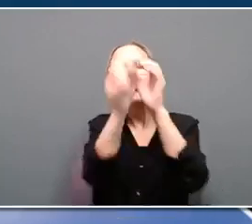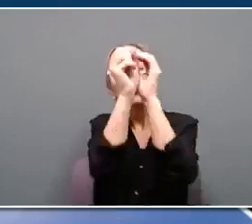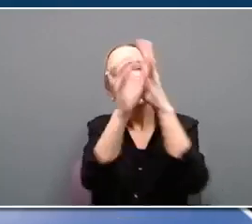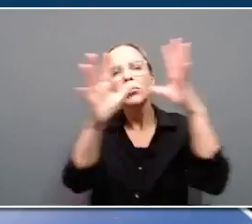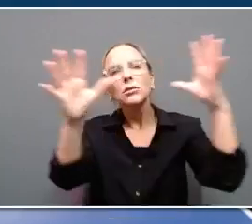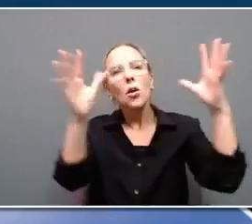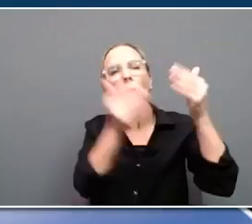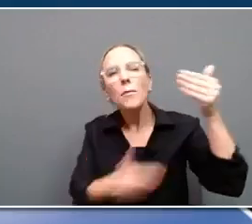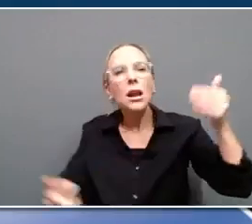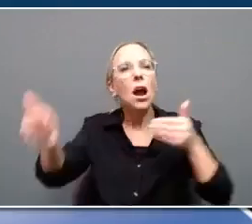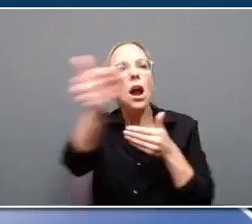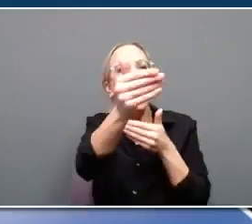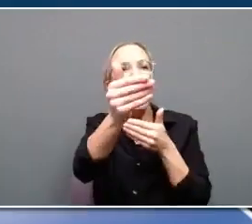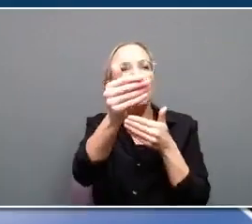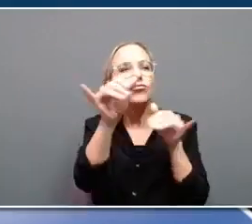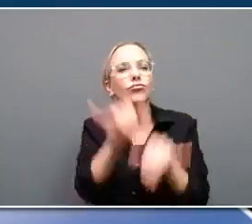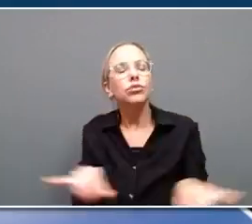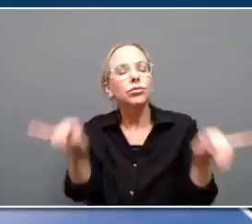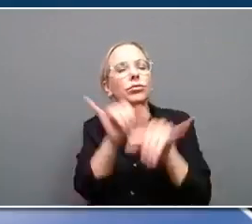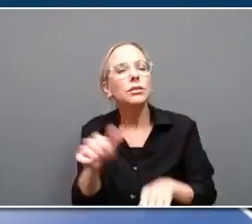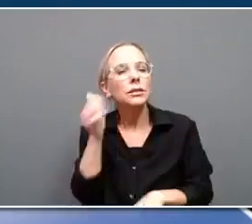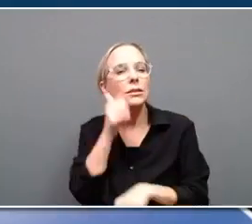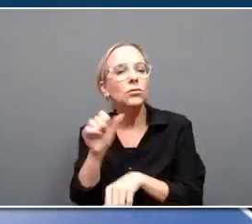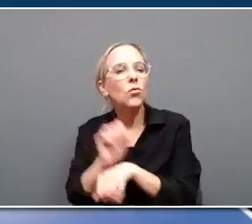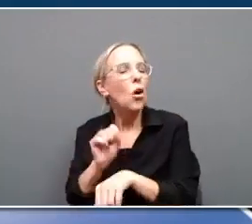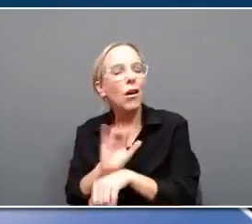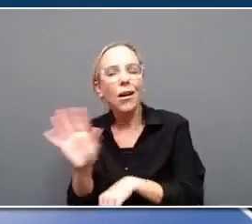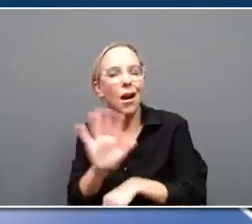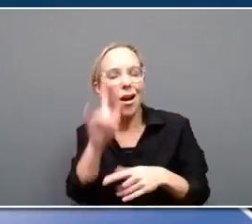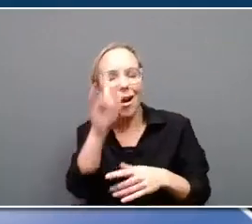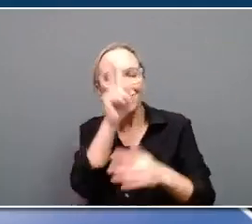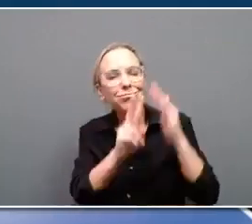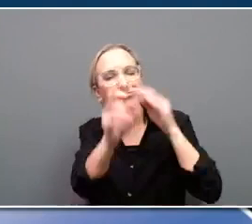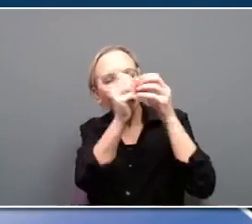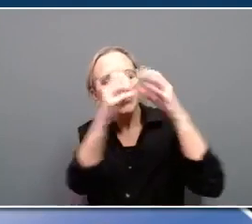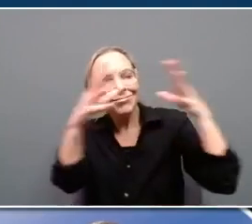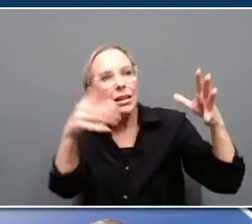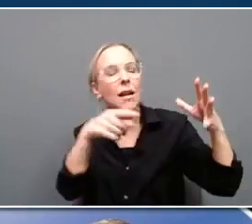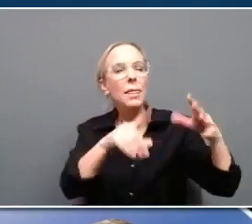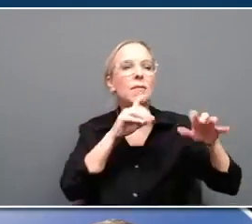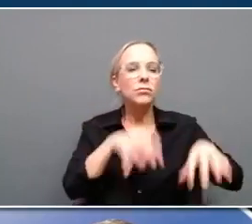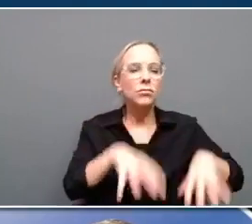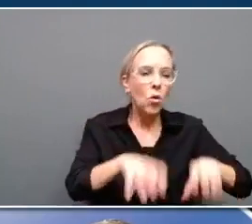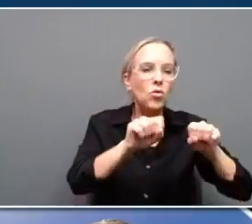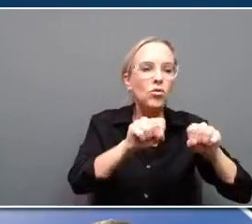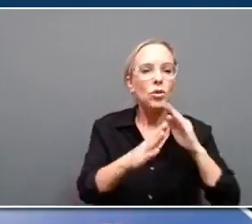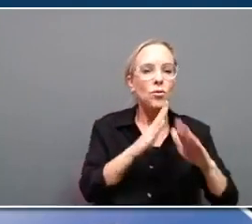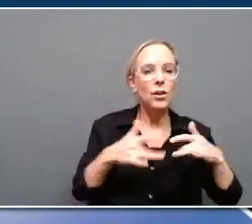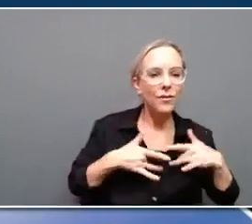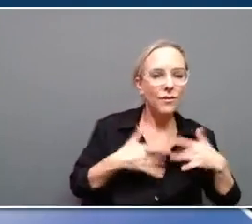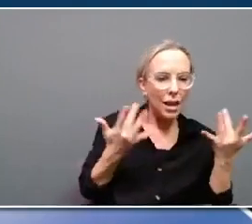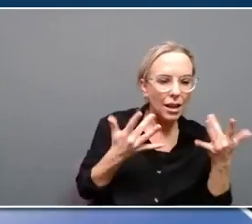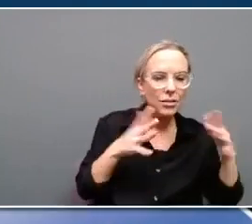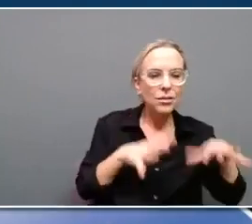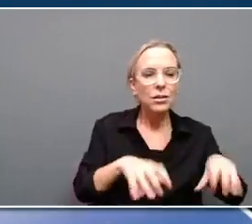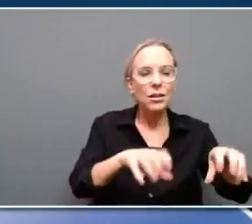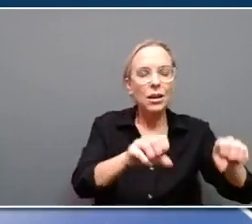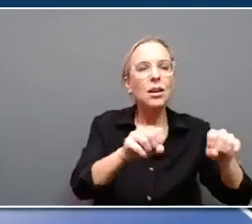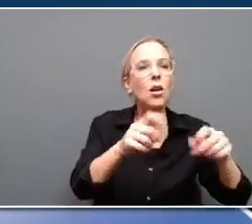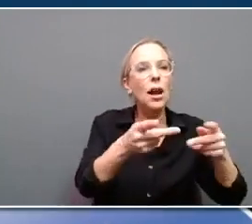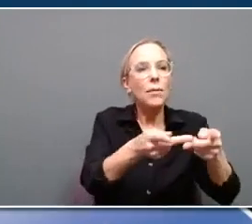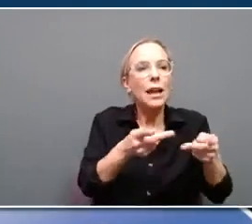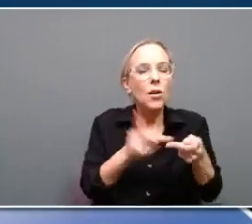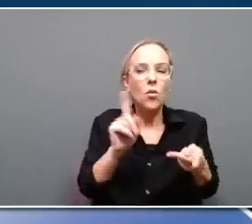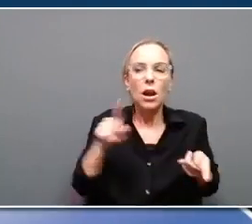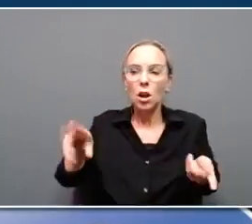Vsoft's daily work, allowing for other professional meetings and community events, as well as area nonprofits to meet and to use